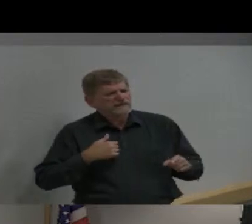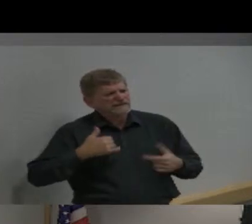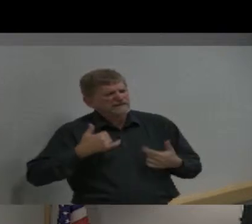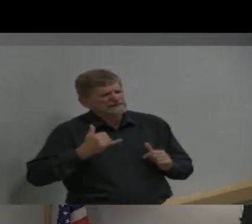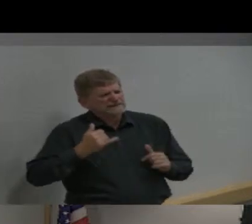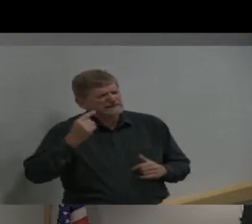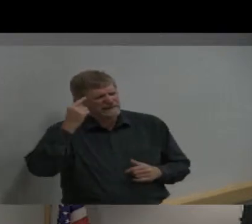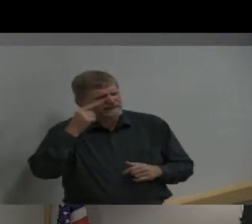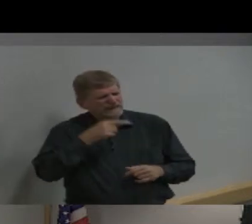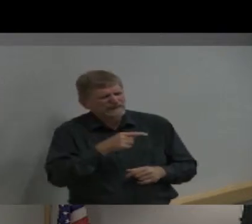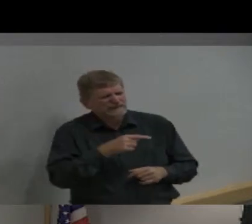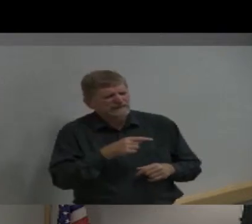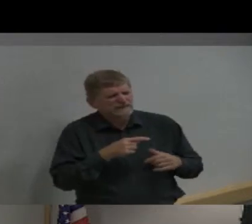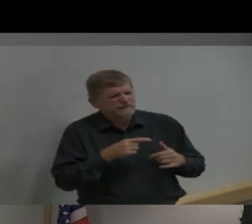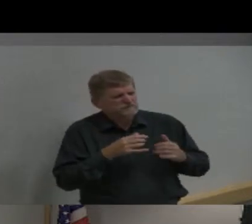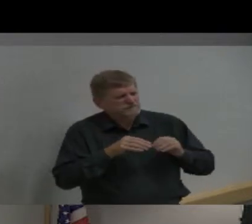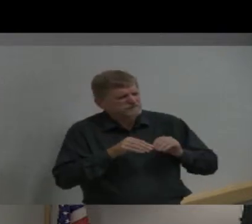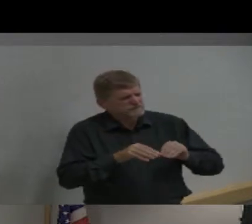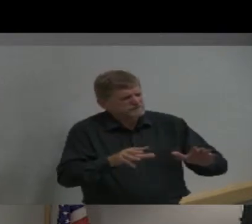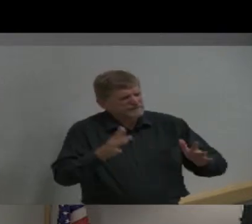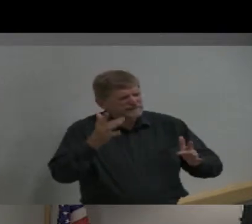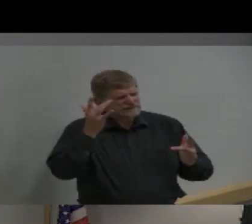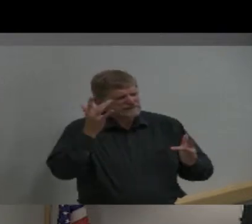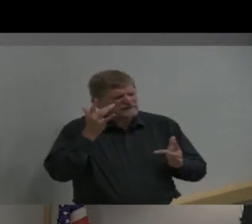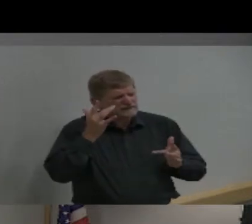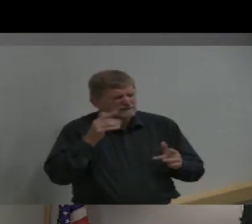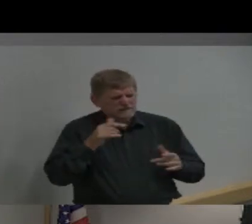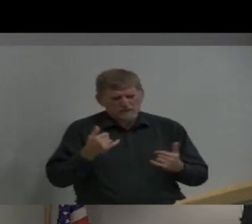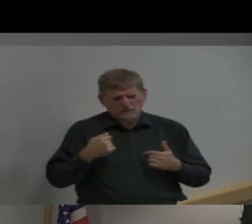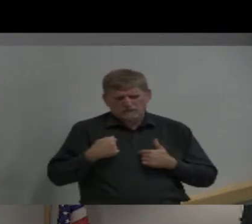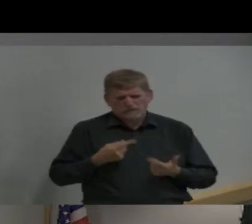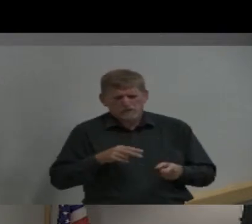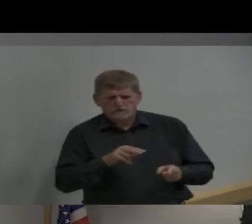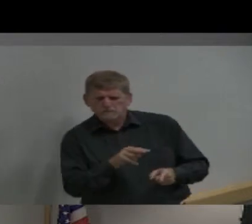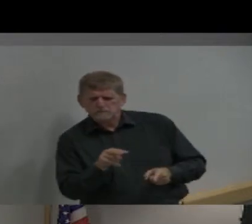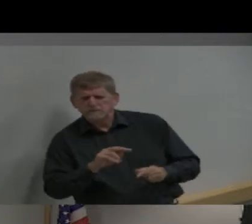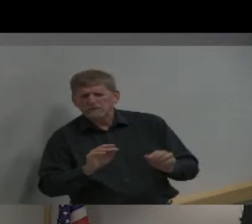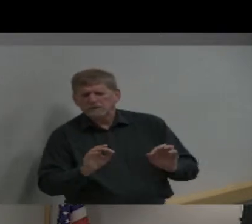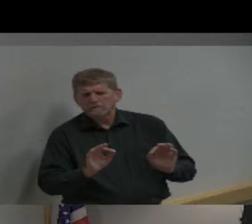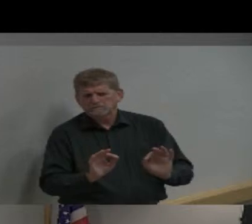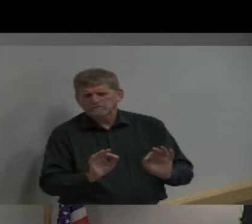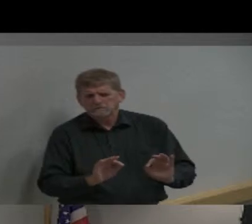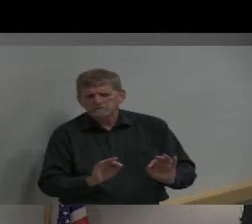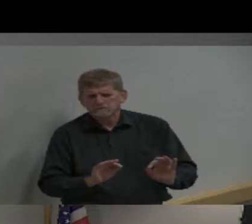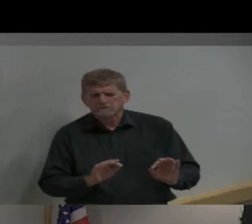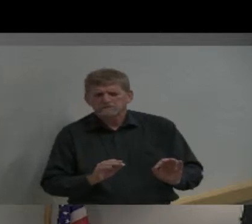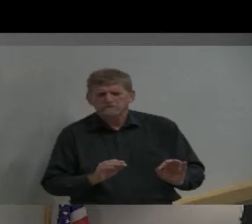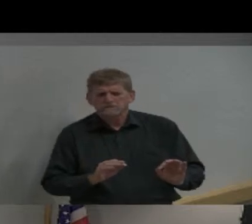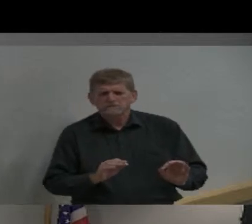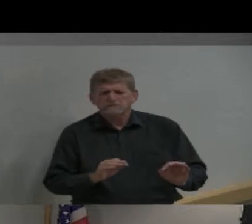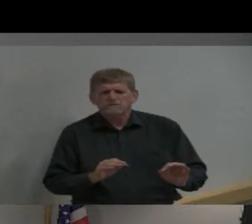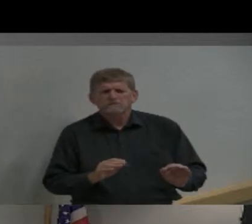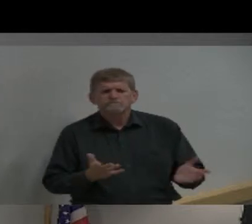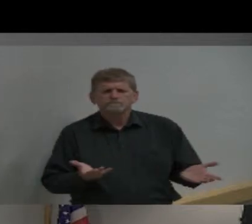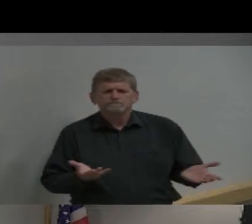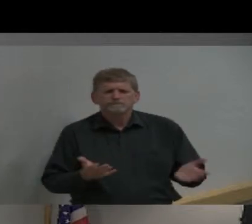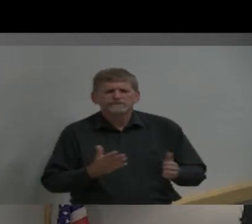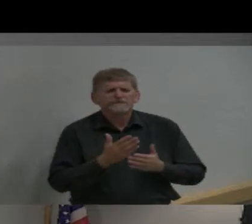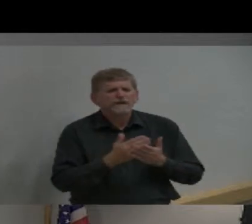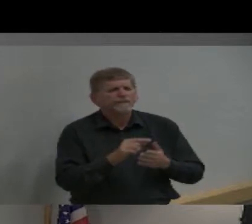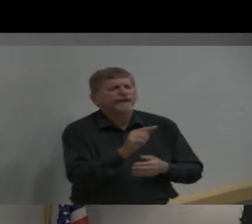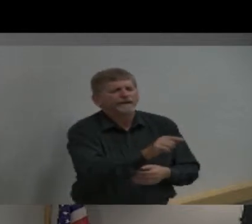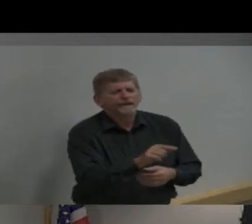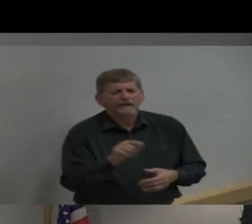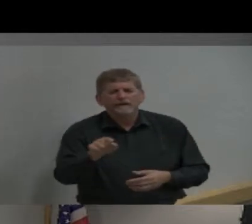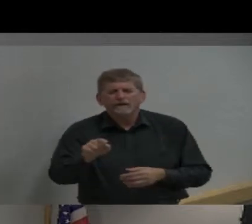as in the minor category, and there have been, of course, some spread through sports.